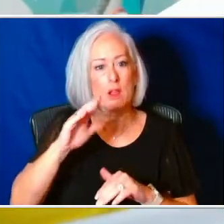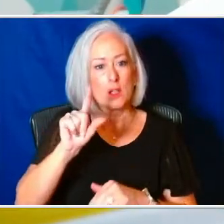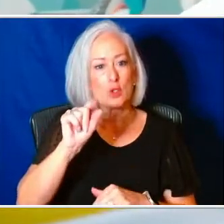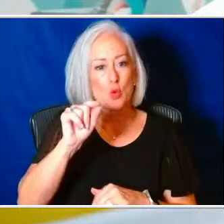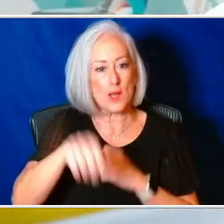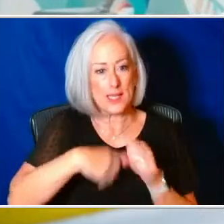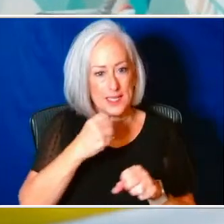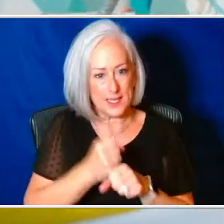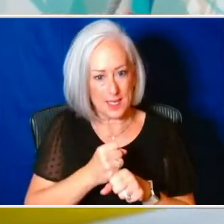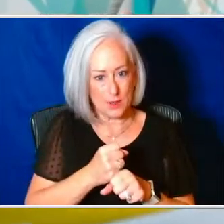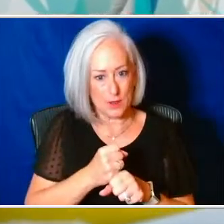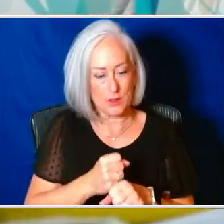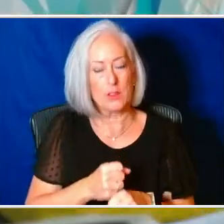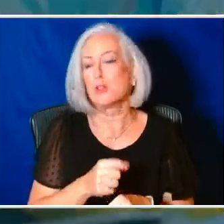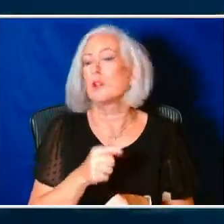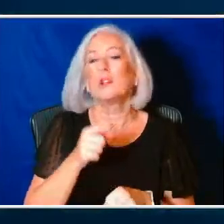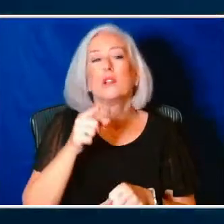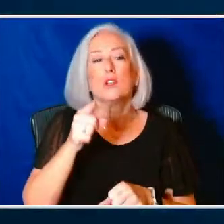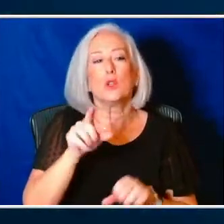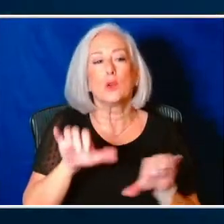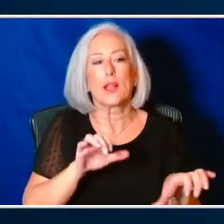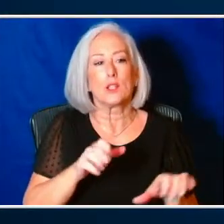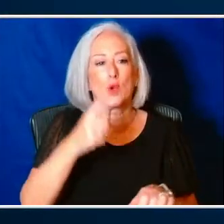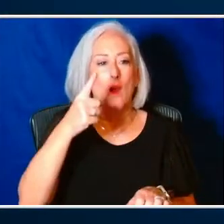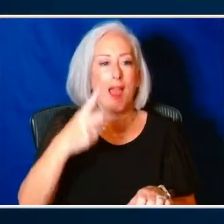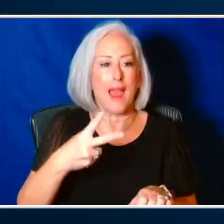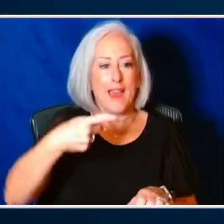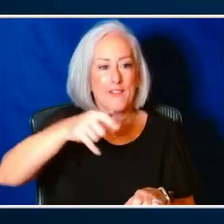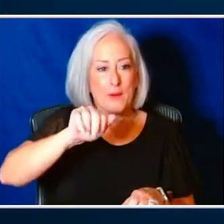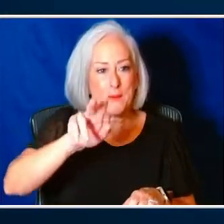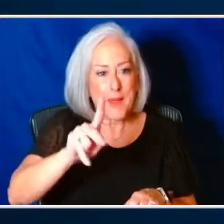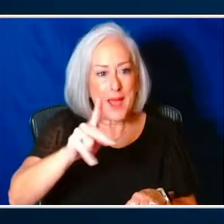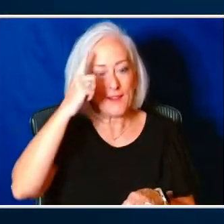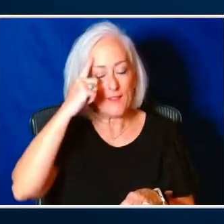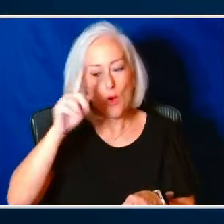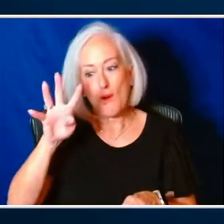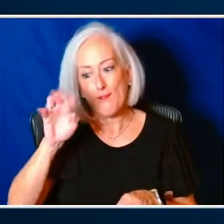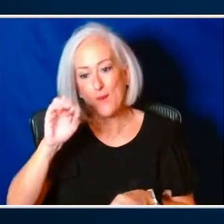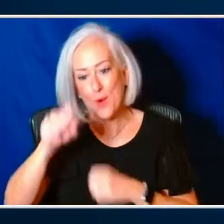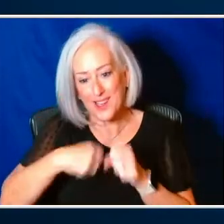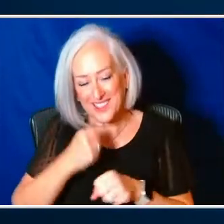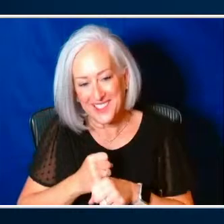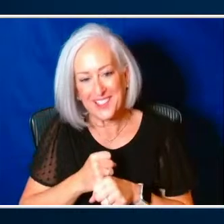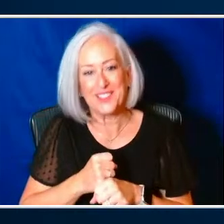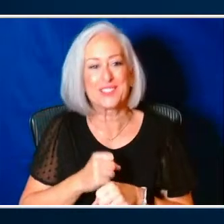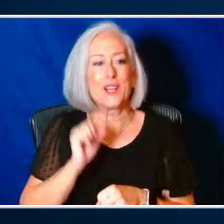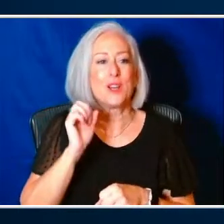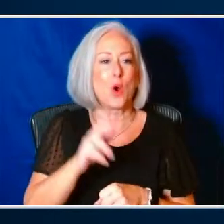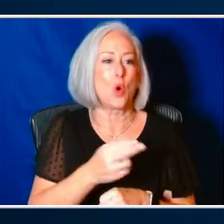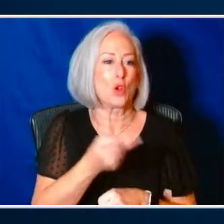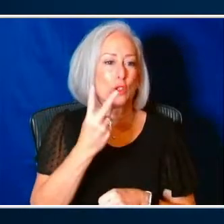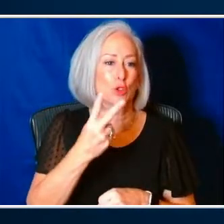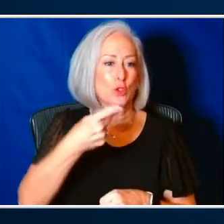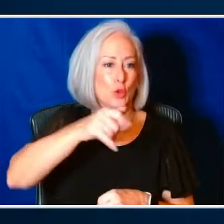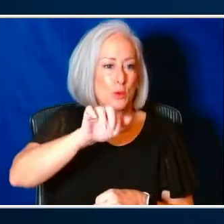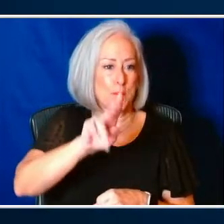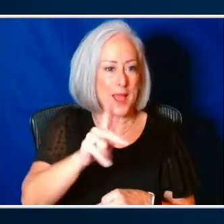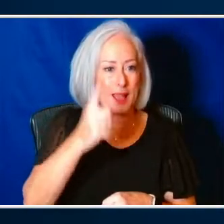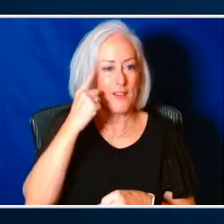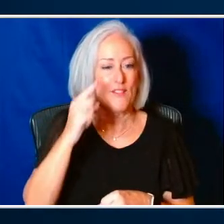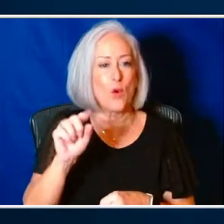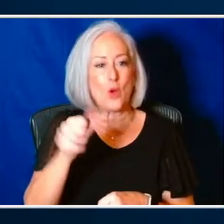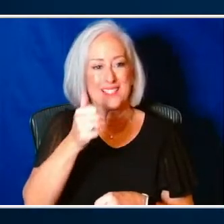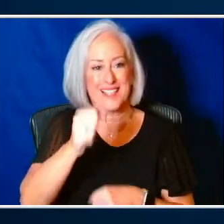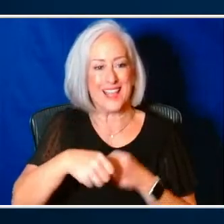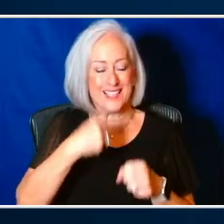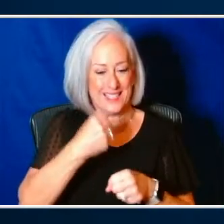do the math, a half pack per day for 40 years, or 2 packs per day for 10 years. However you can get to that number 20,